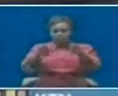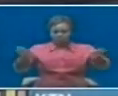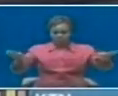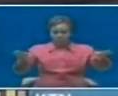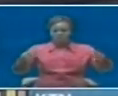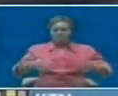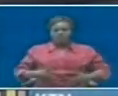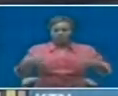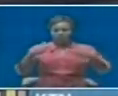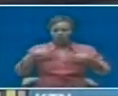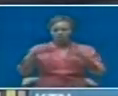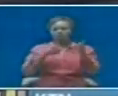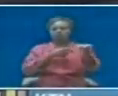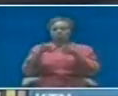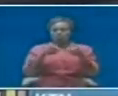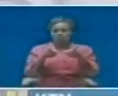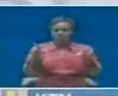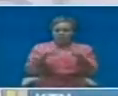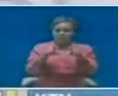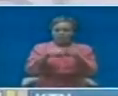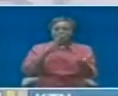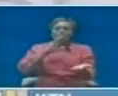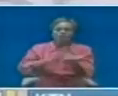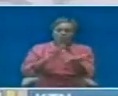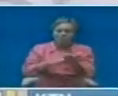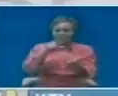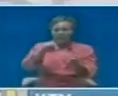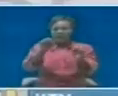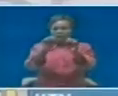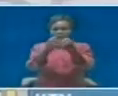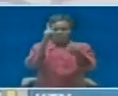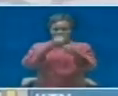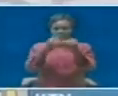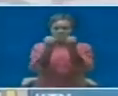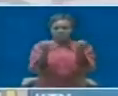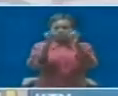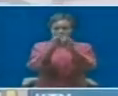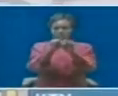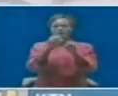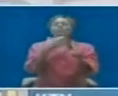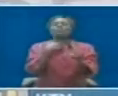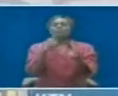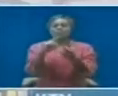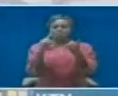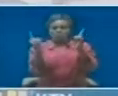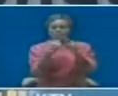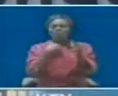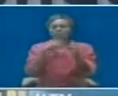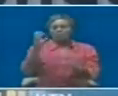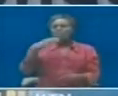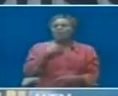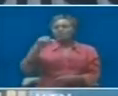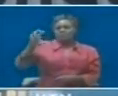regime in the region. His comments come at a time when corporates, among them financial institutions, have been approaching the local debt market